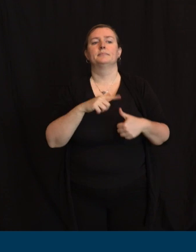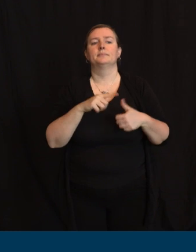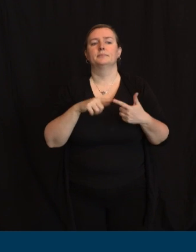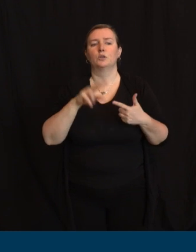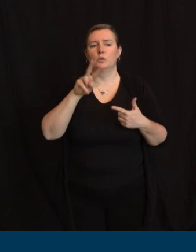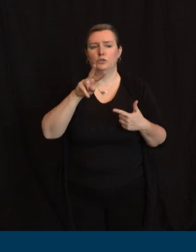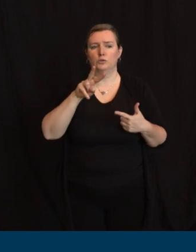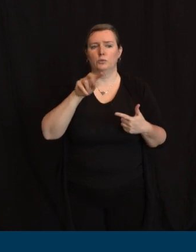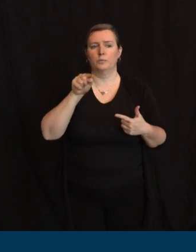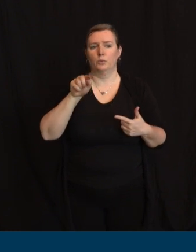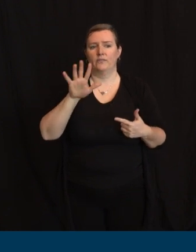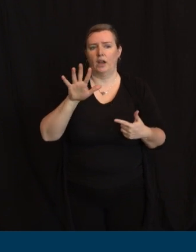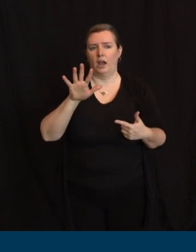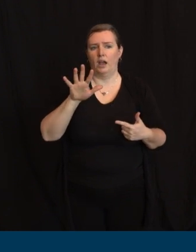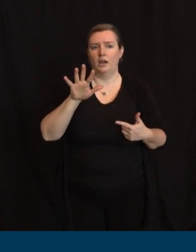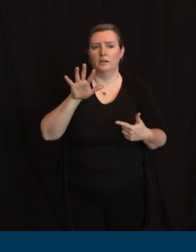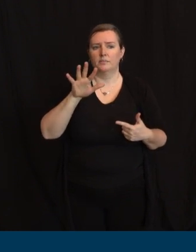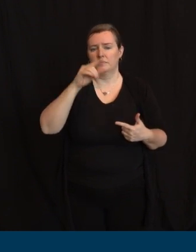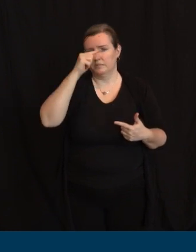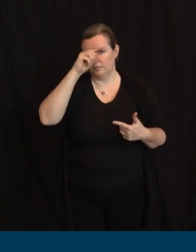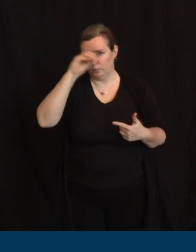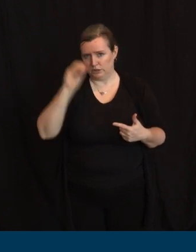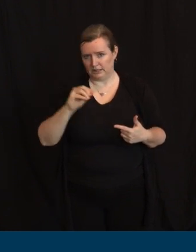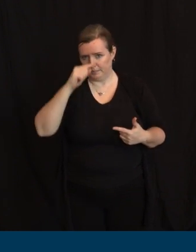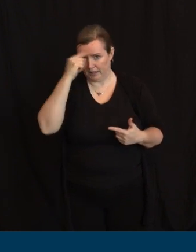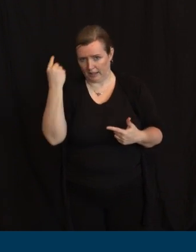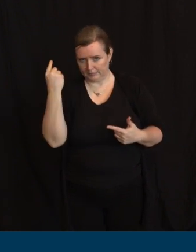22.5% are black, non-Hispanic.